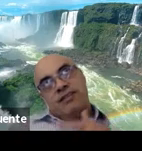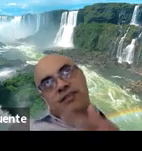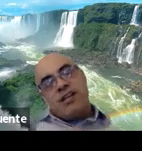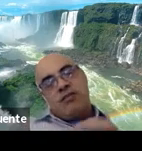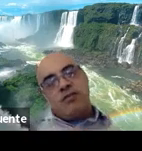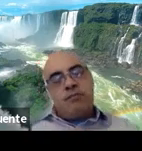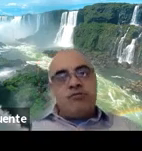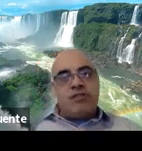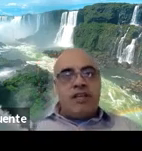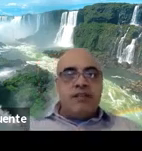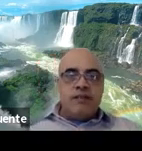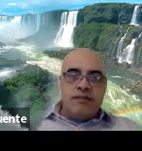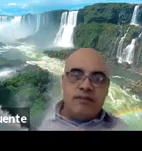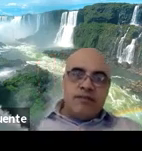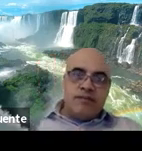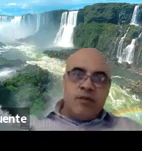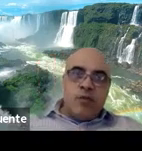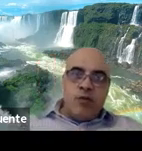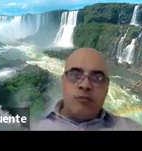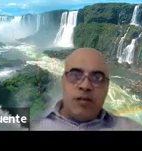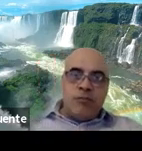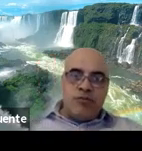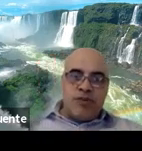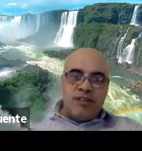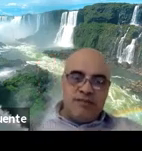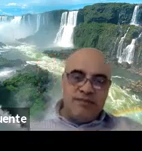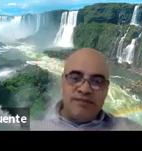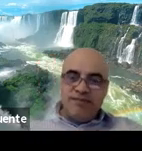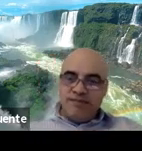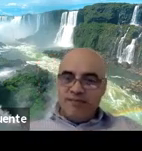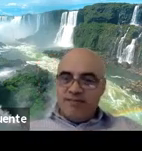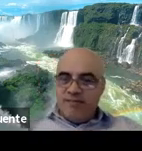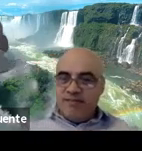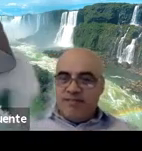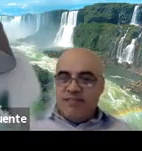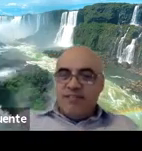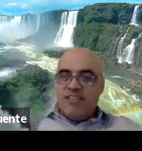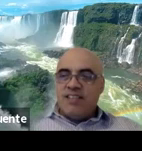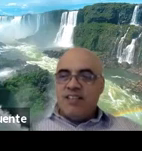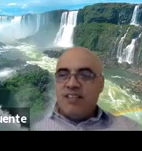you, and and proceed, which would be number 3.